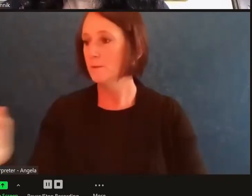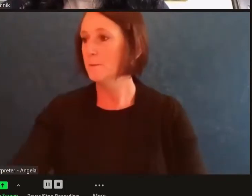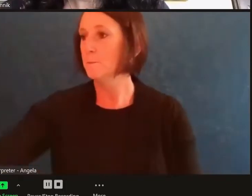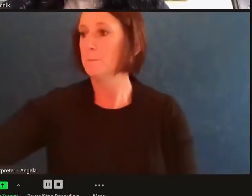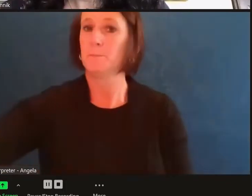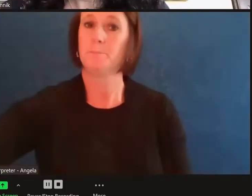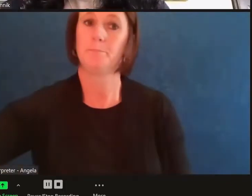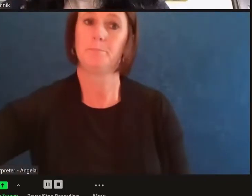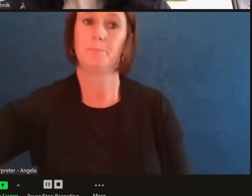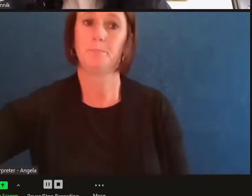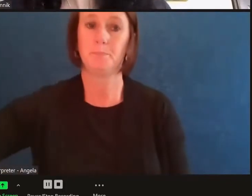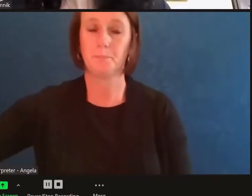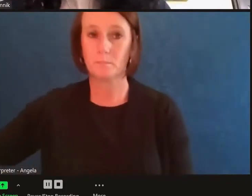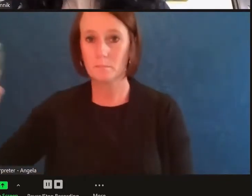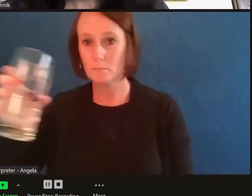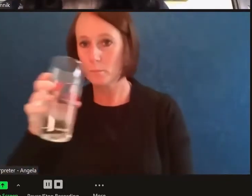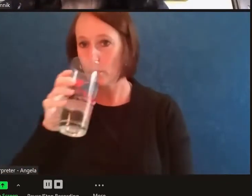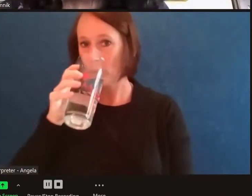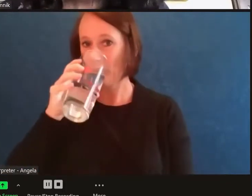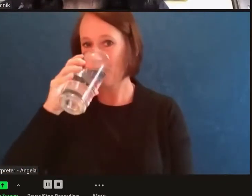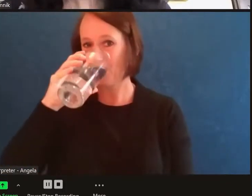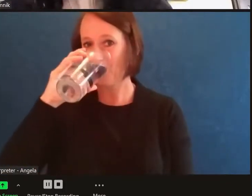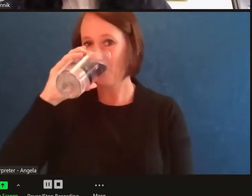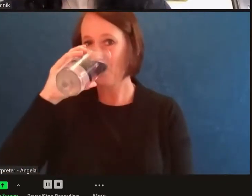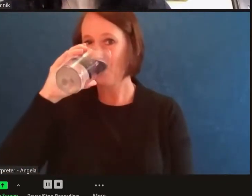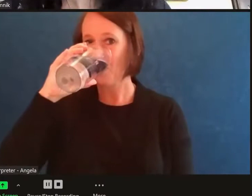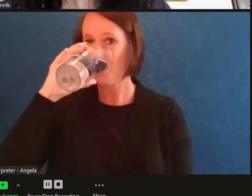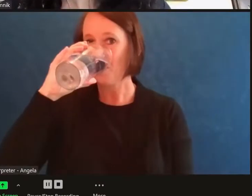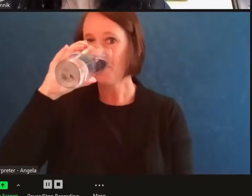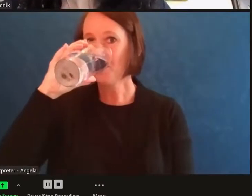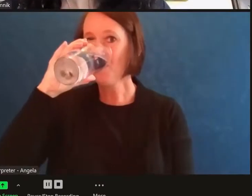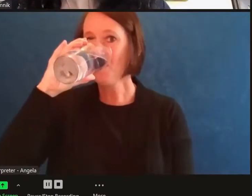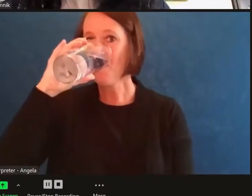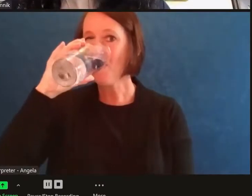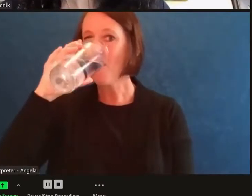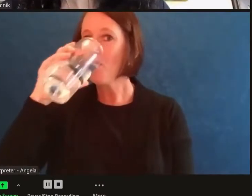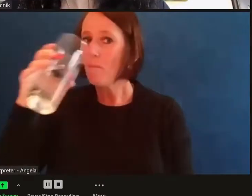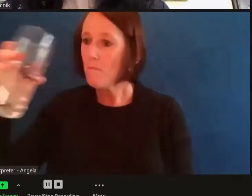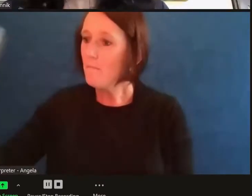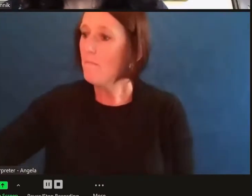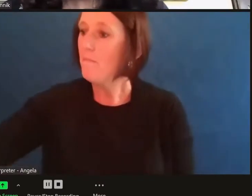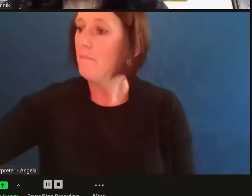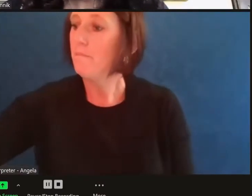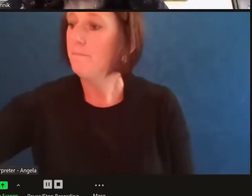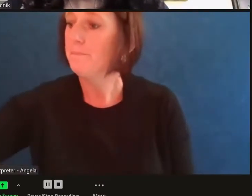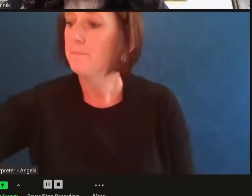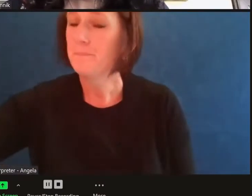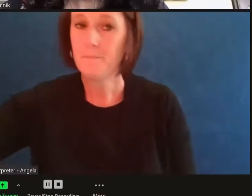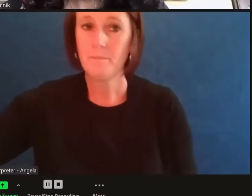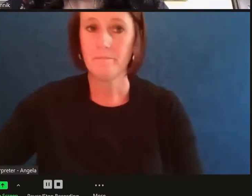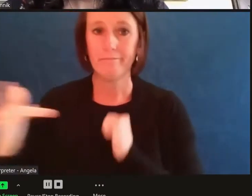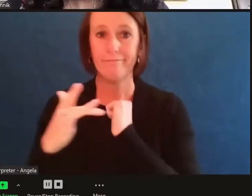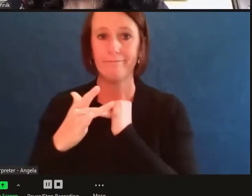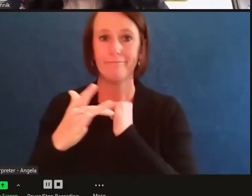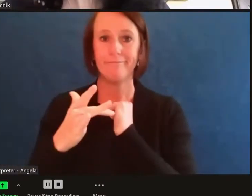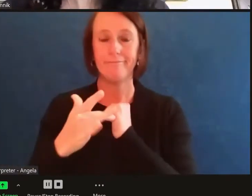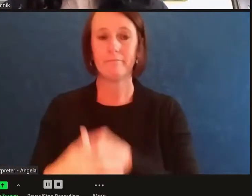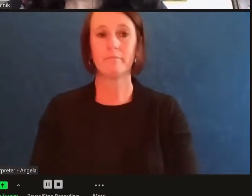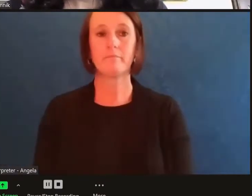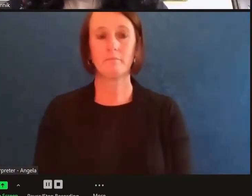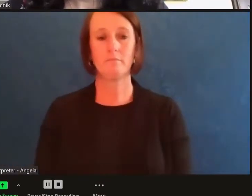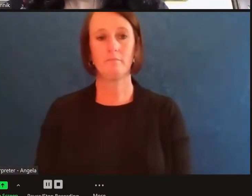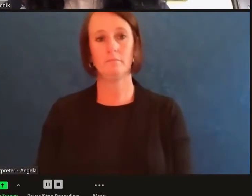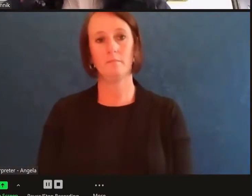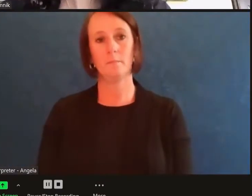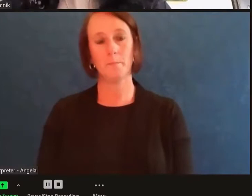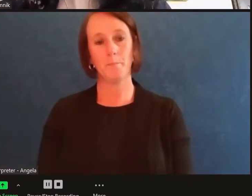Isn't that lovely how that happens? Let's get that off my screen. There we go. We'd like more.